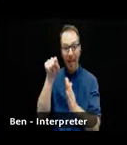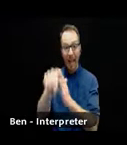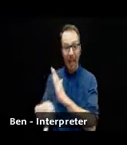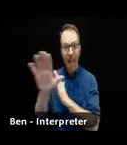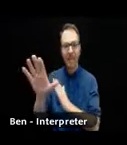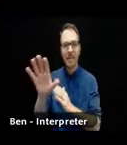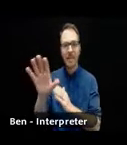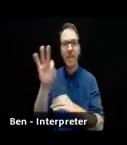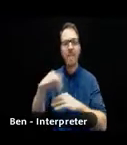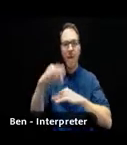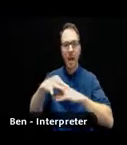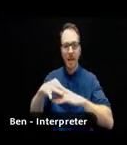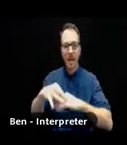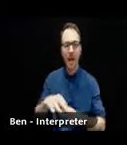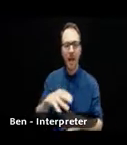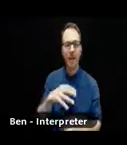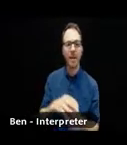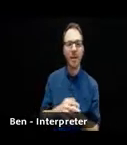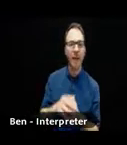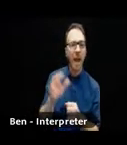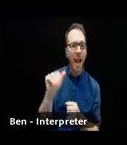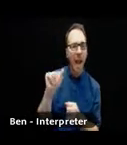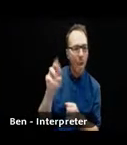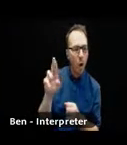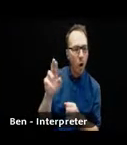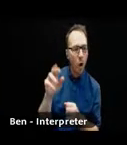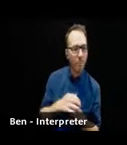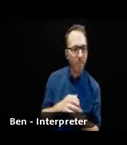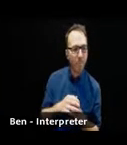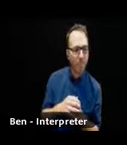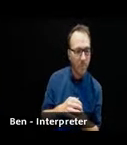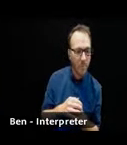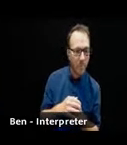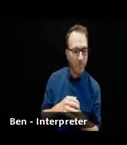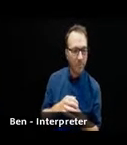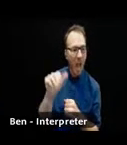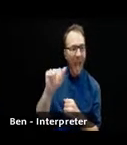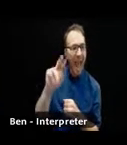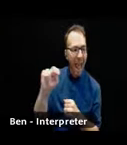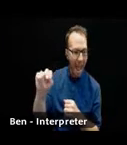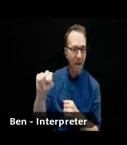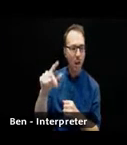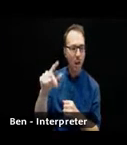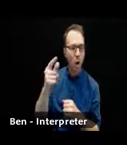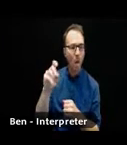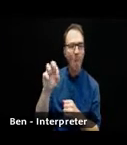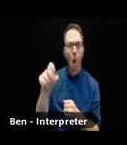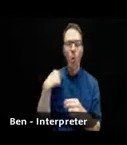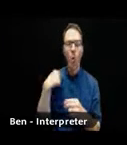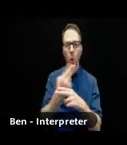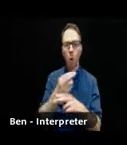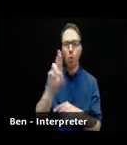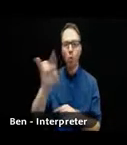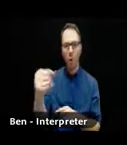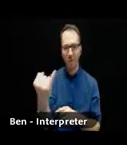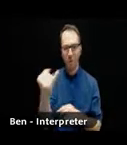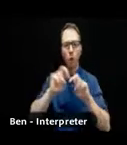fiance, Anne Gromer. And we used a restorative justice circle